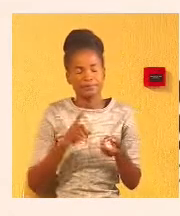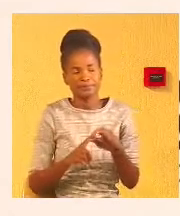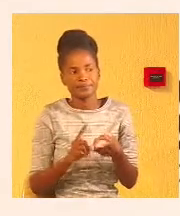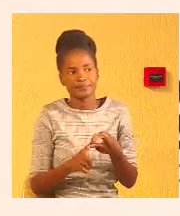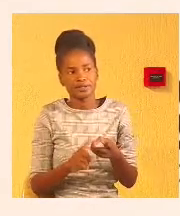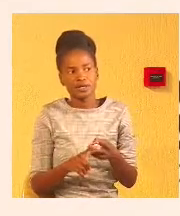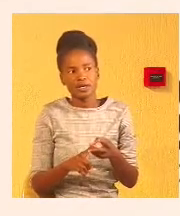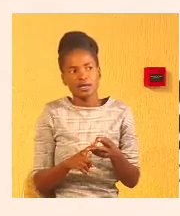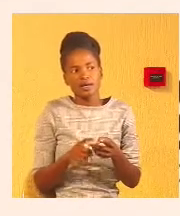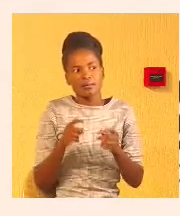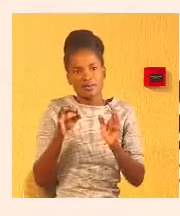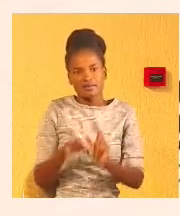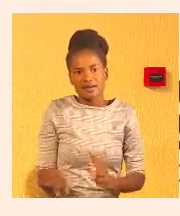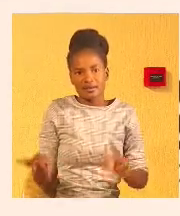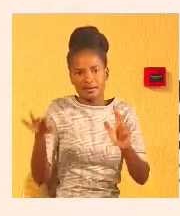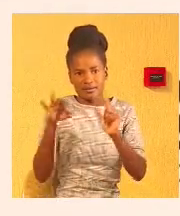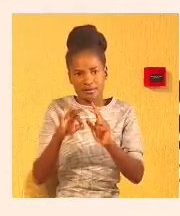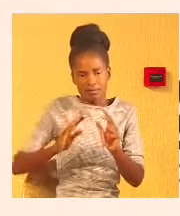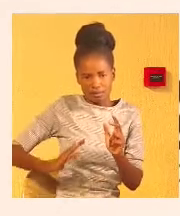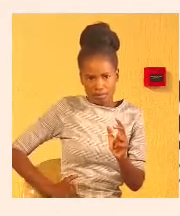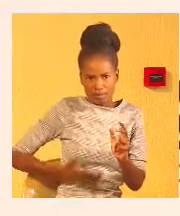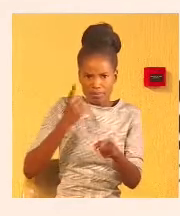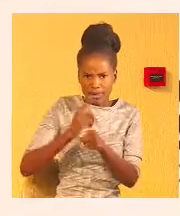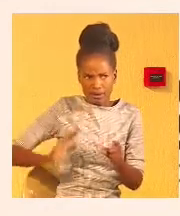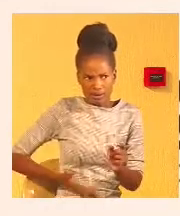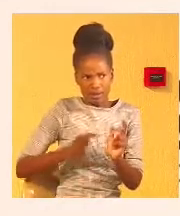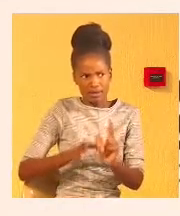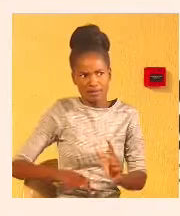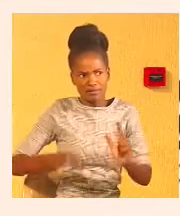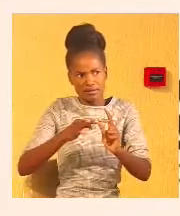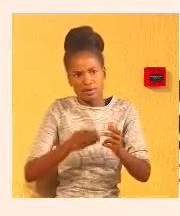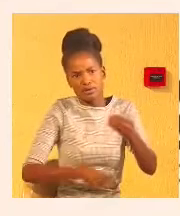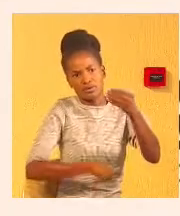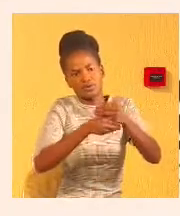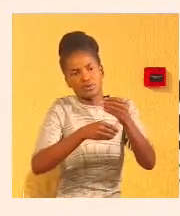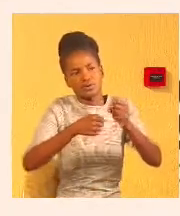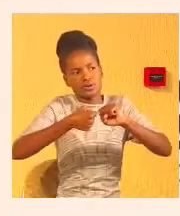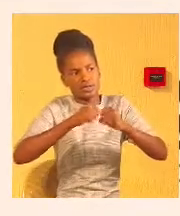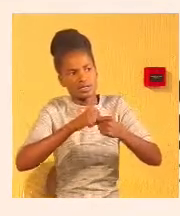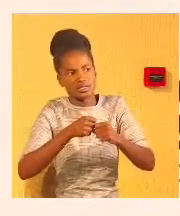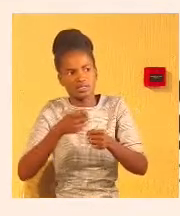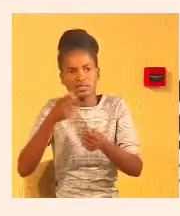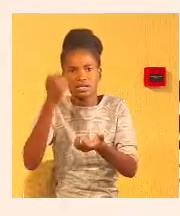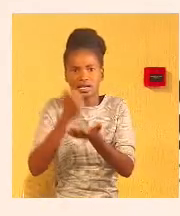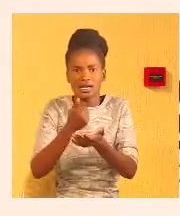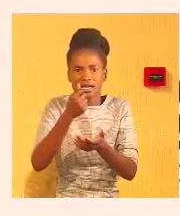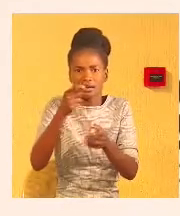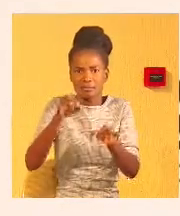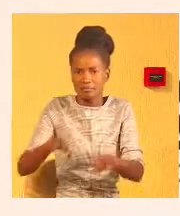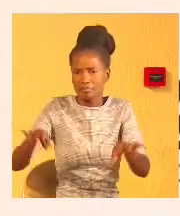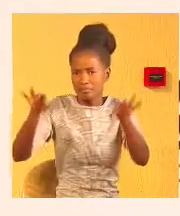want to subject our farmers to another burden, which is loans, agricultural